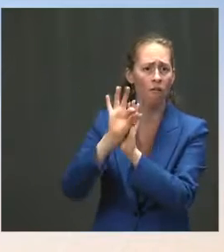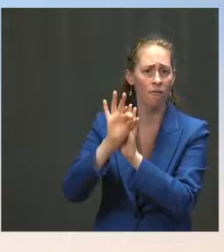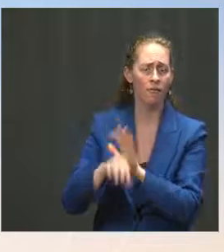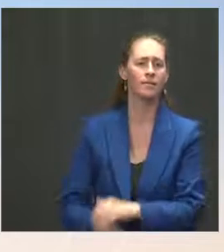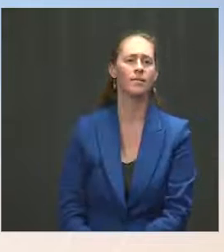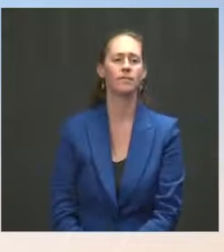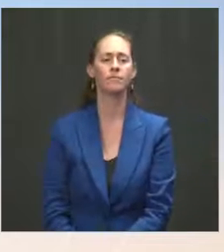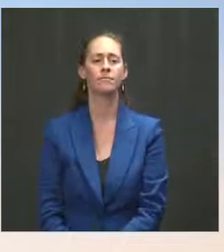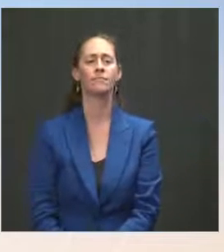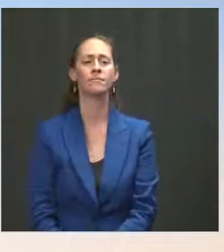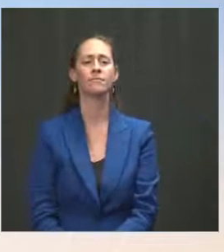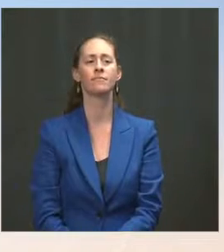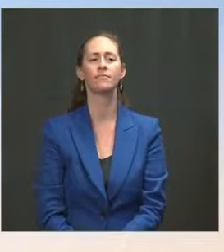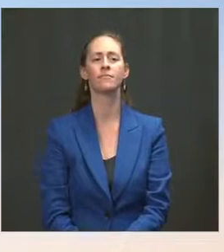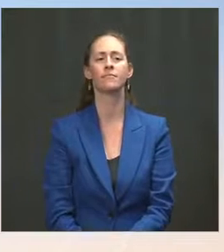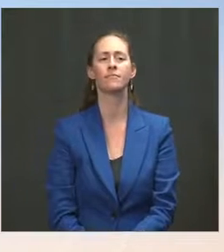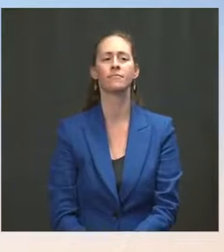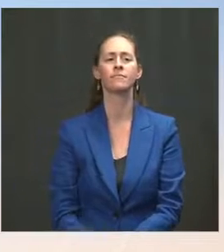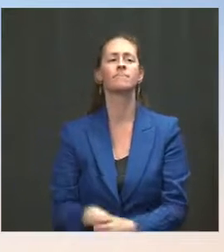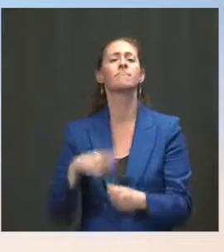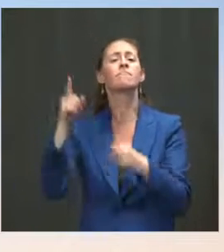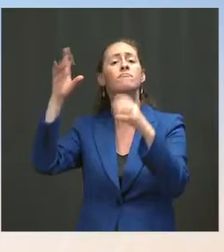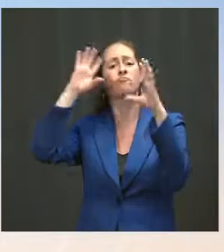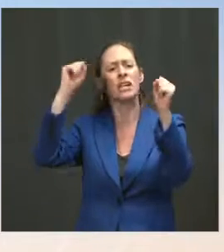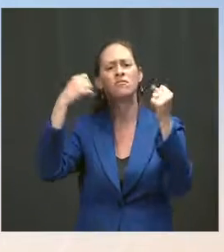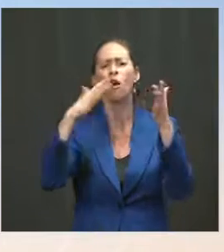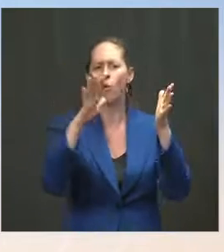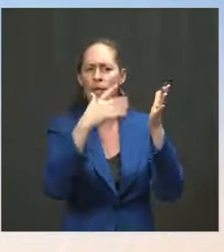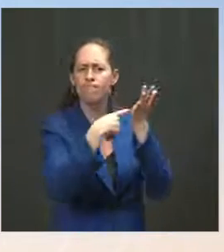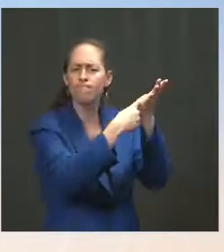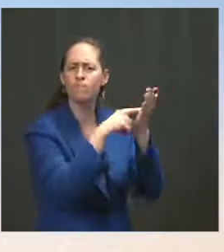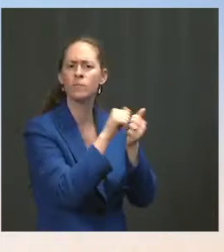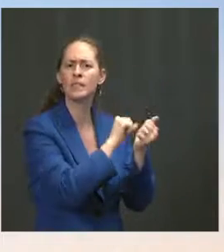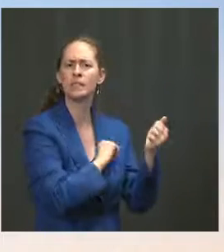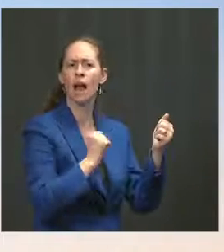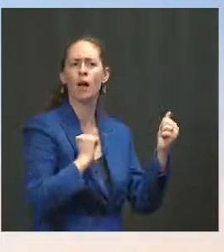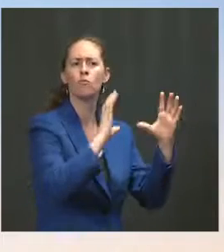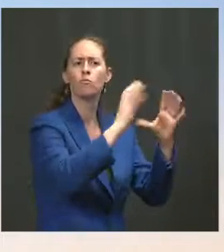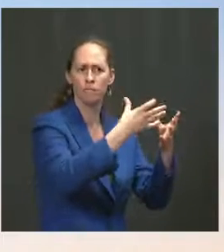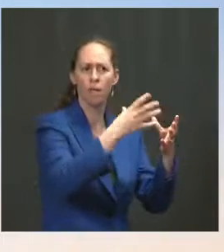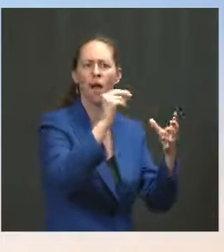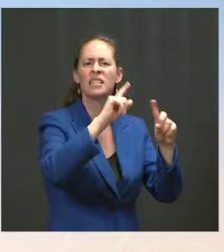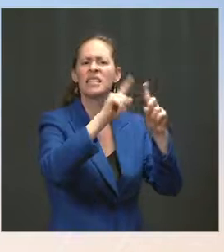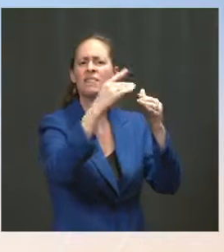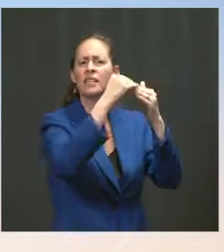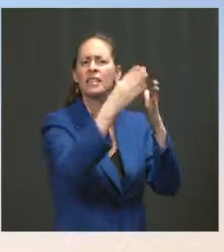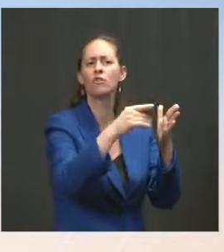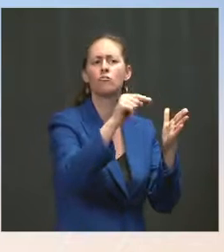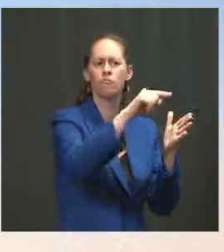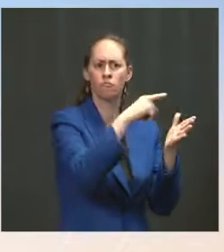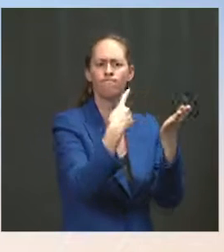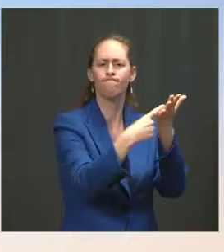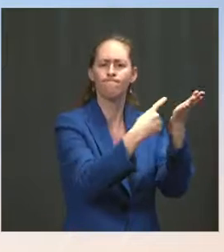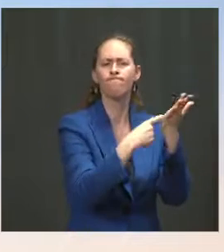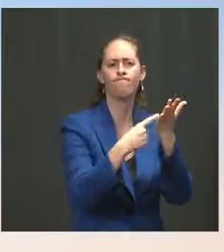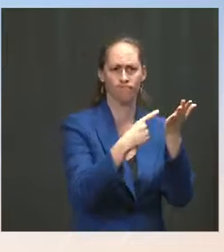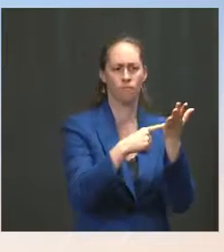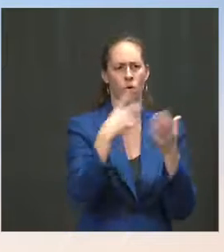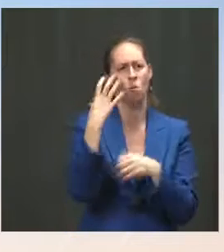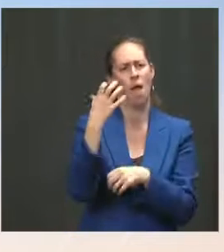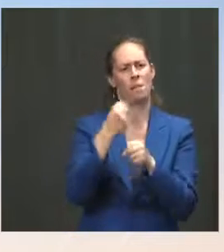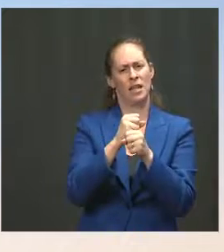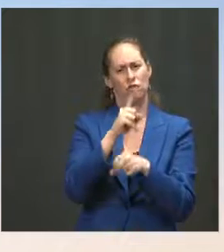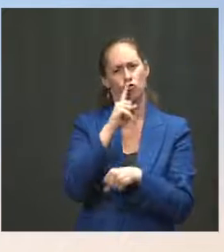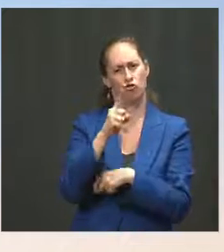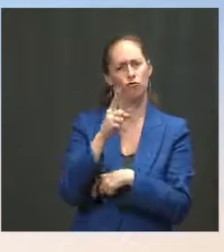Foreign Relations Committee, as well as a range of leaders in the Senate, about our desire to get qualified nominees confirmed.